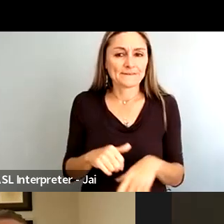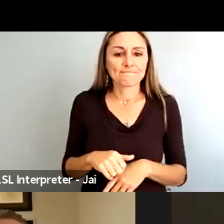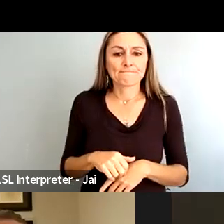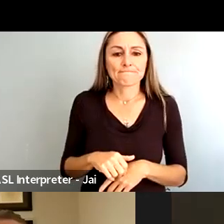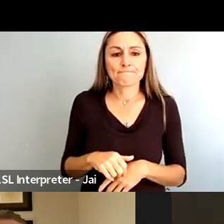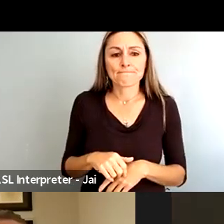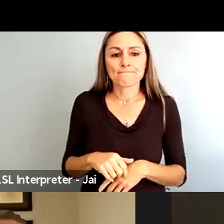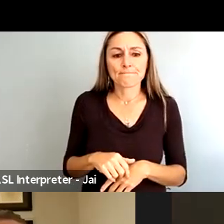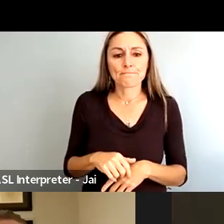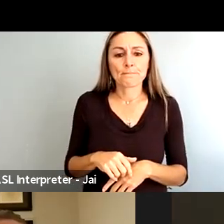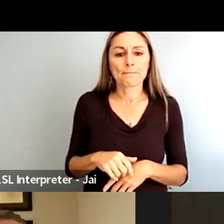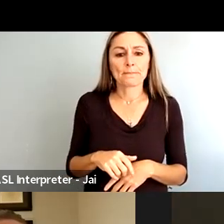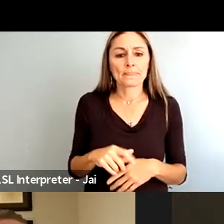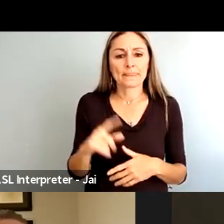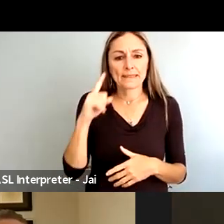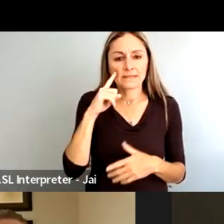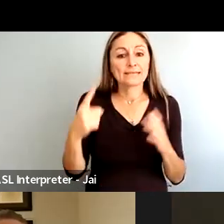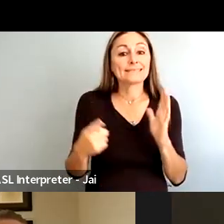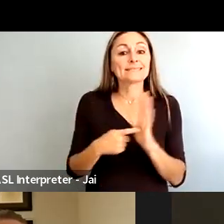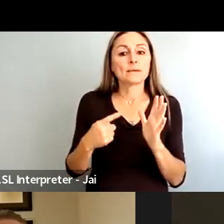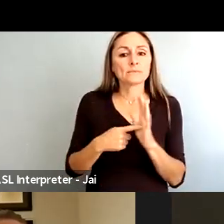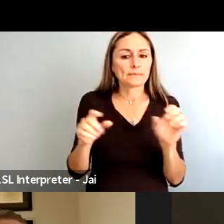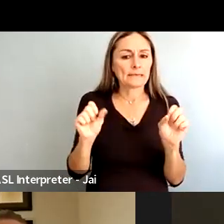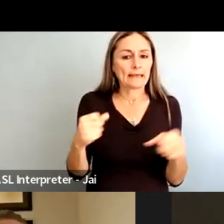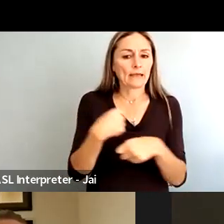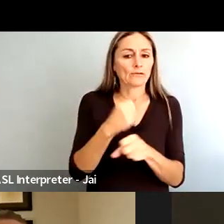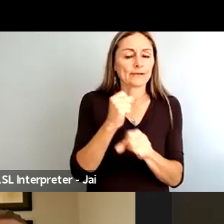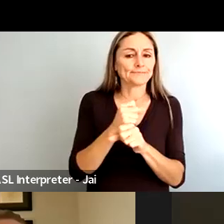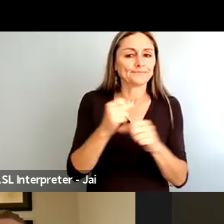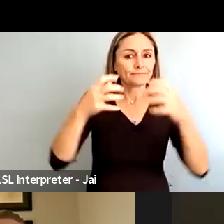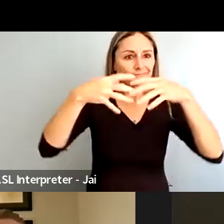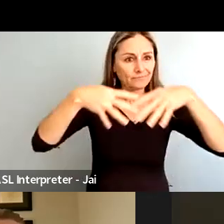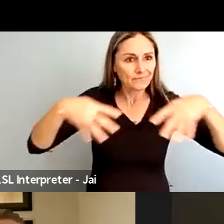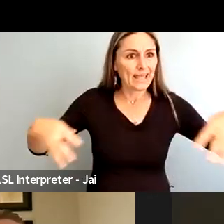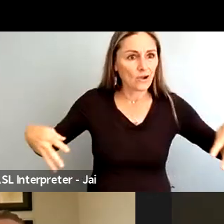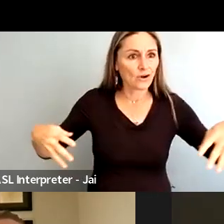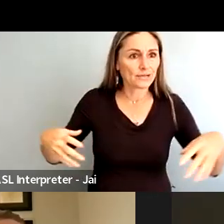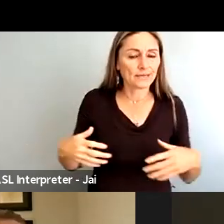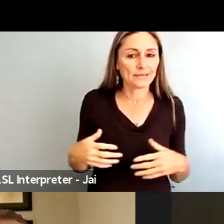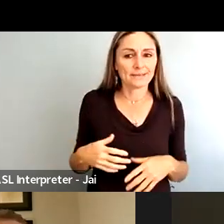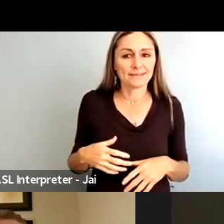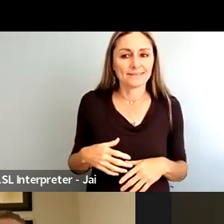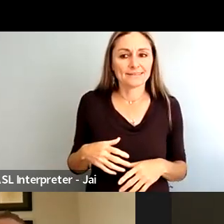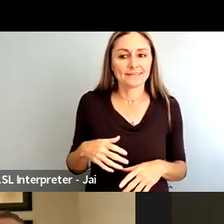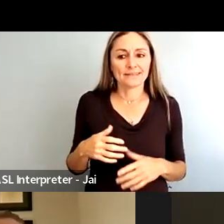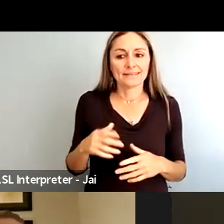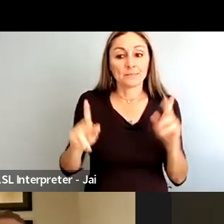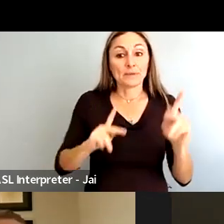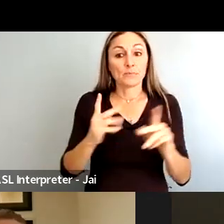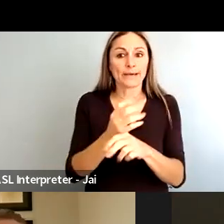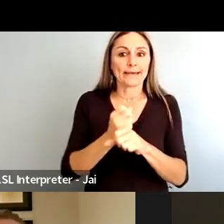And I think sometimes it can create hierarchy itself with people who get like specific